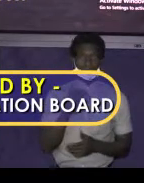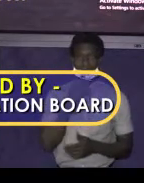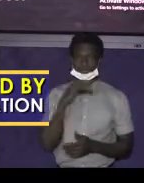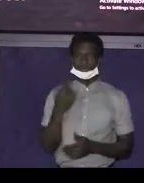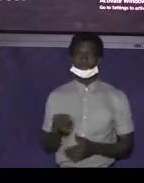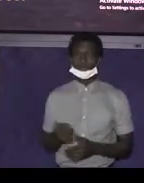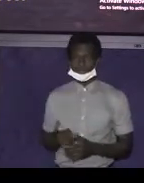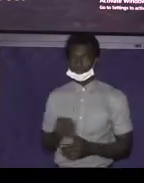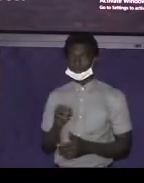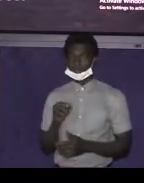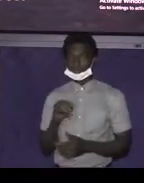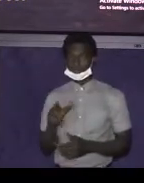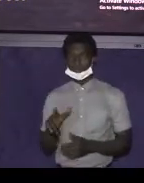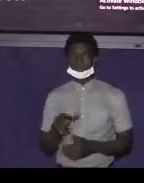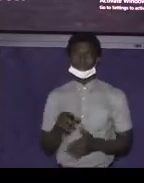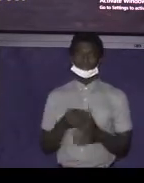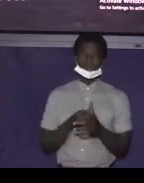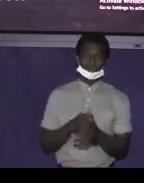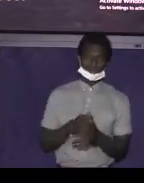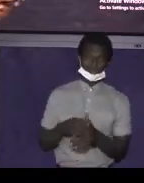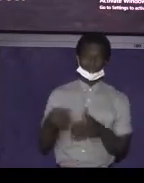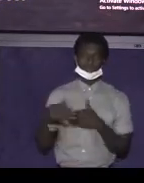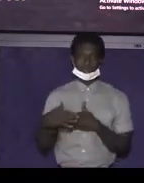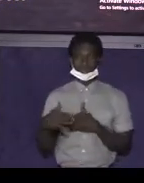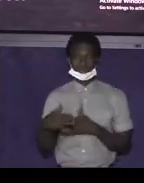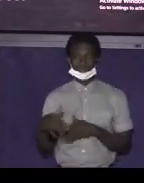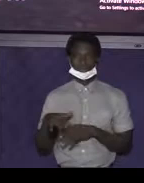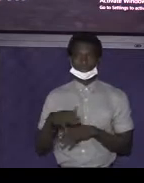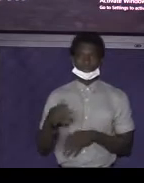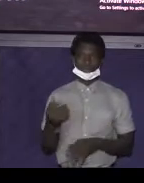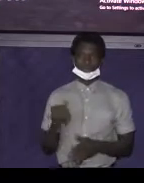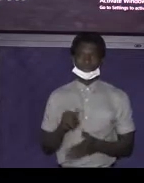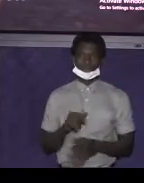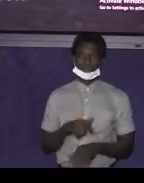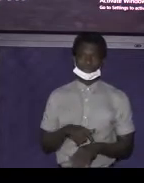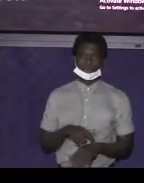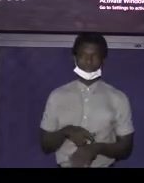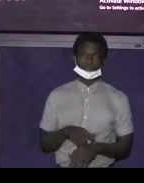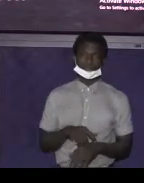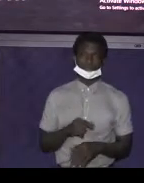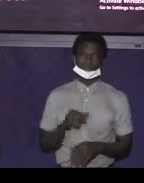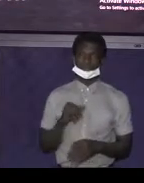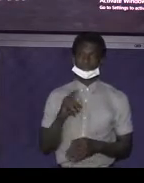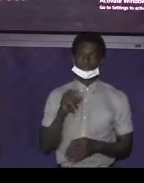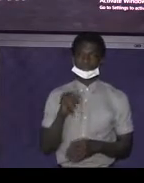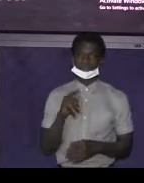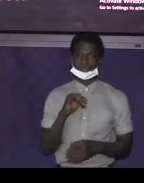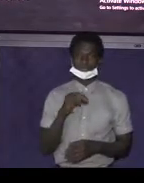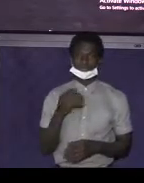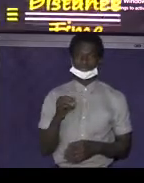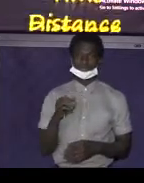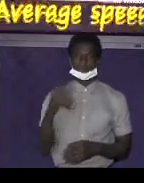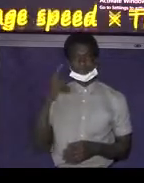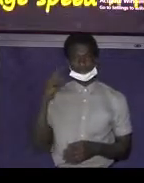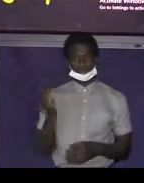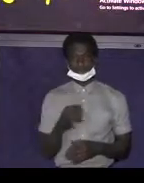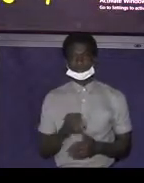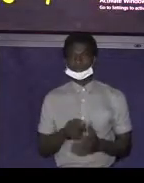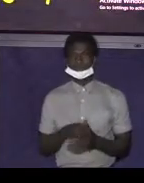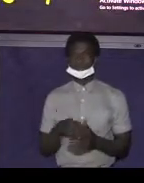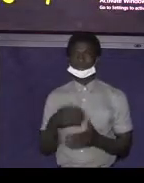average speed. Speed, distance over time. Time, distance over speed. That is the formula for average speed. Now let's see it in the next